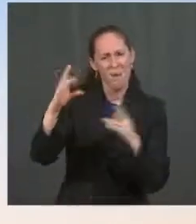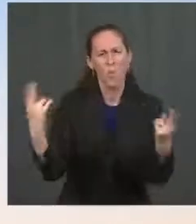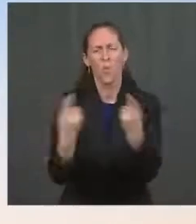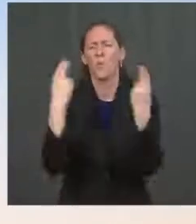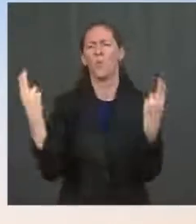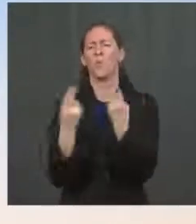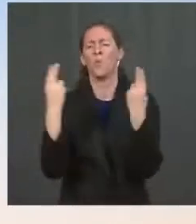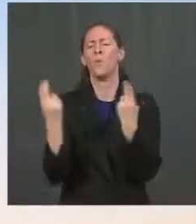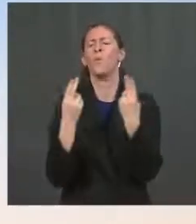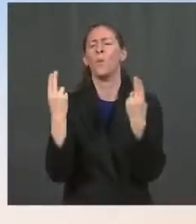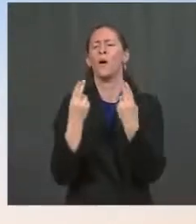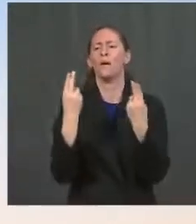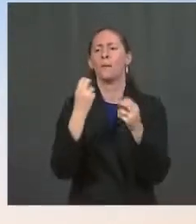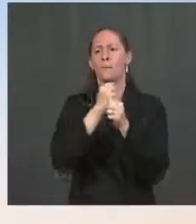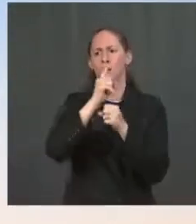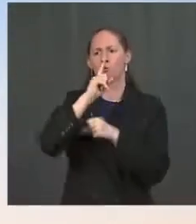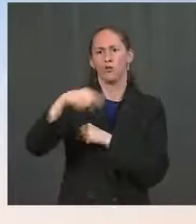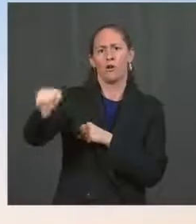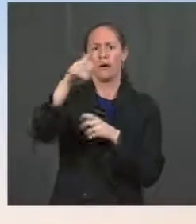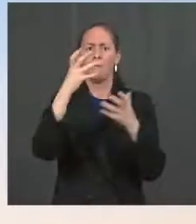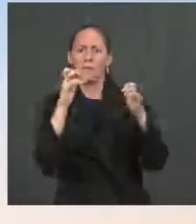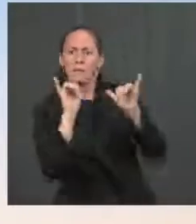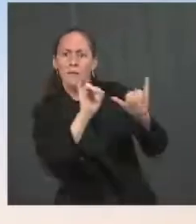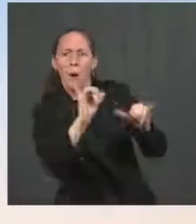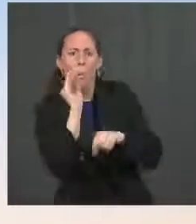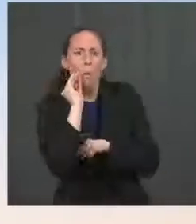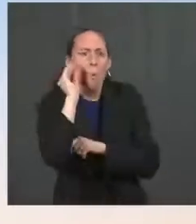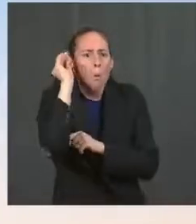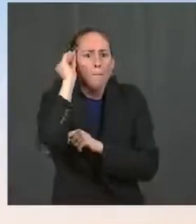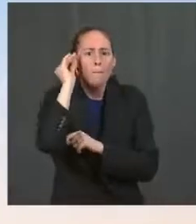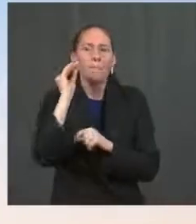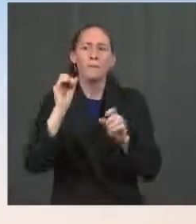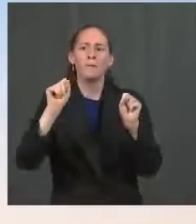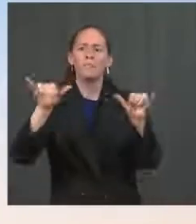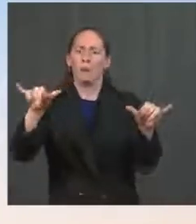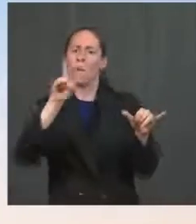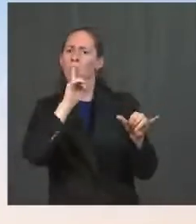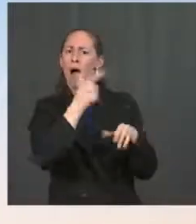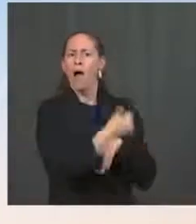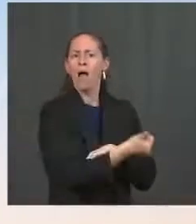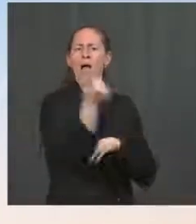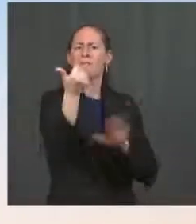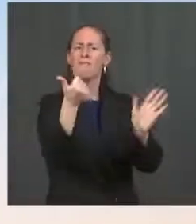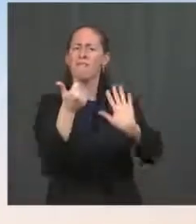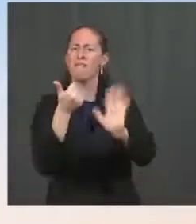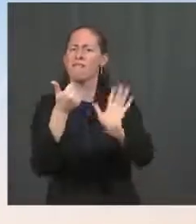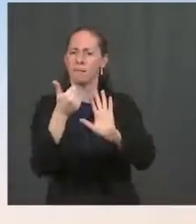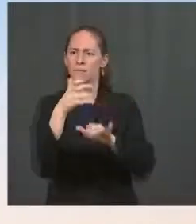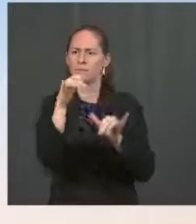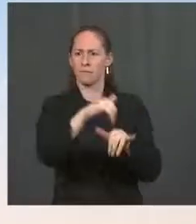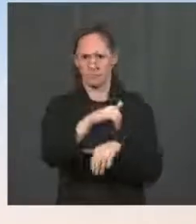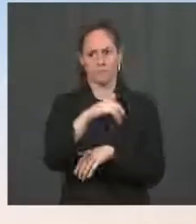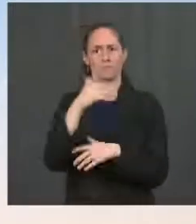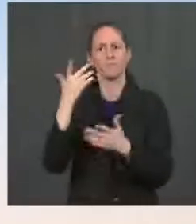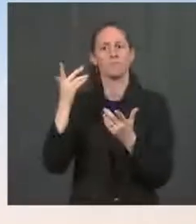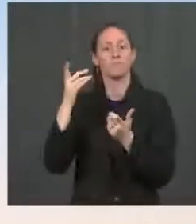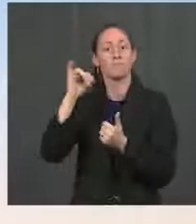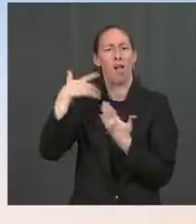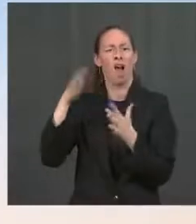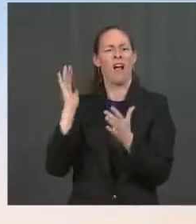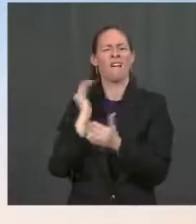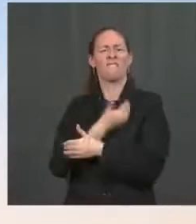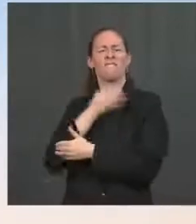Absolutely. And they have the funding needed to implement a version of a federal eviction program, even as the Supreme Court ruled as they